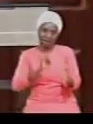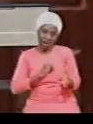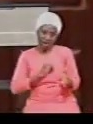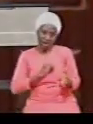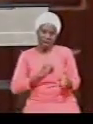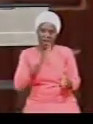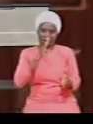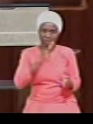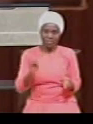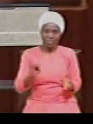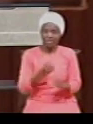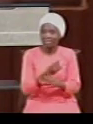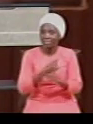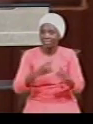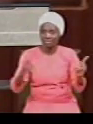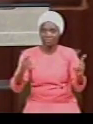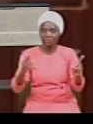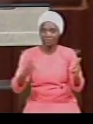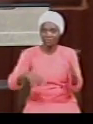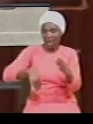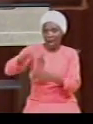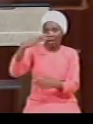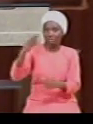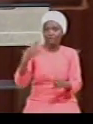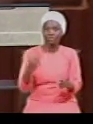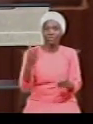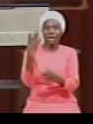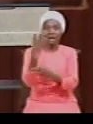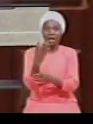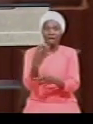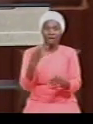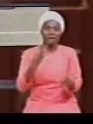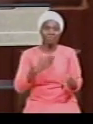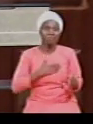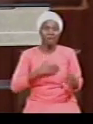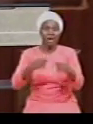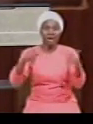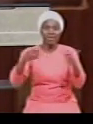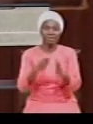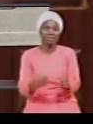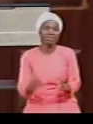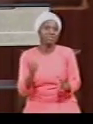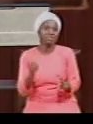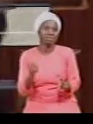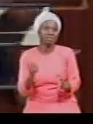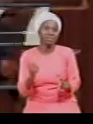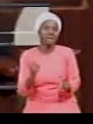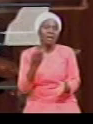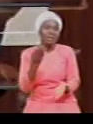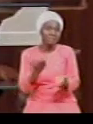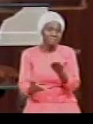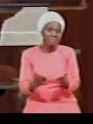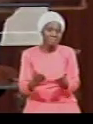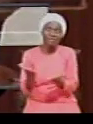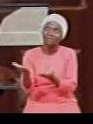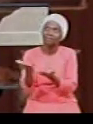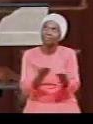being delivered out of the hand of my enemies,